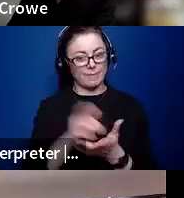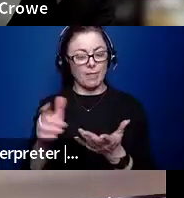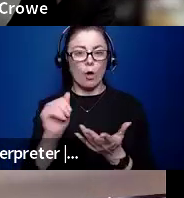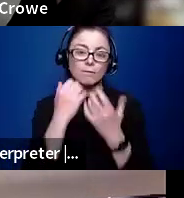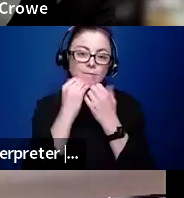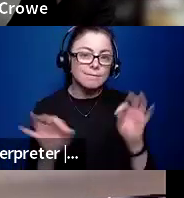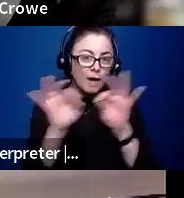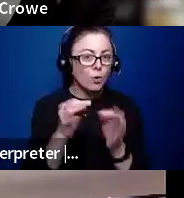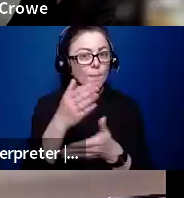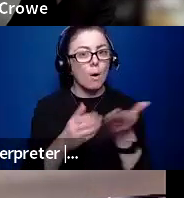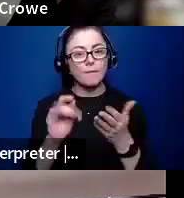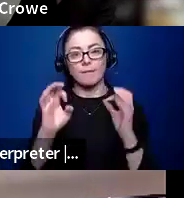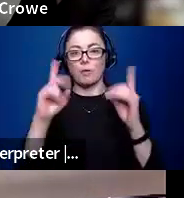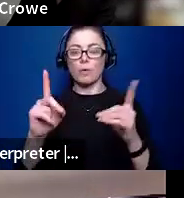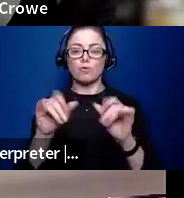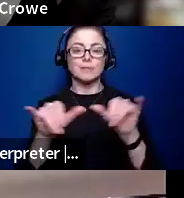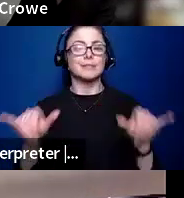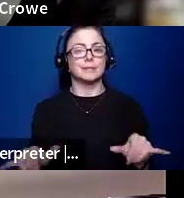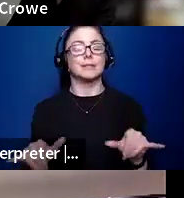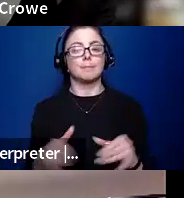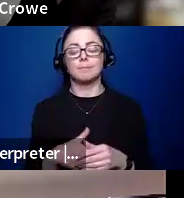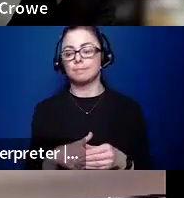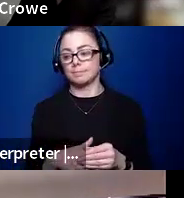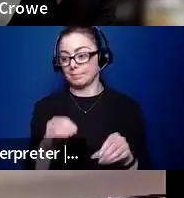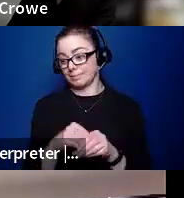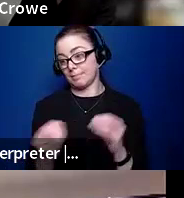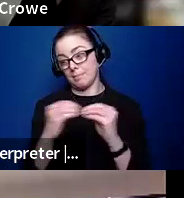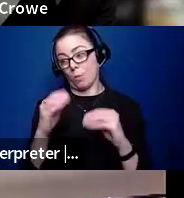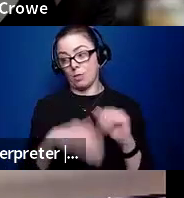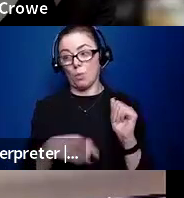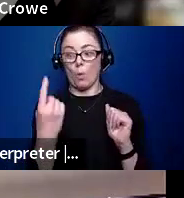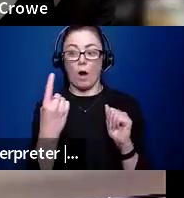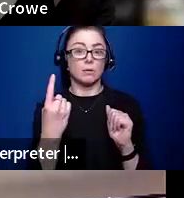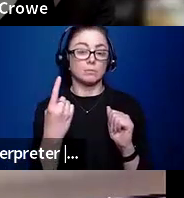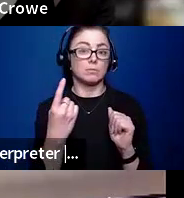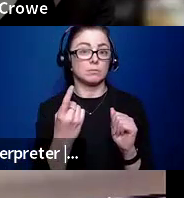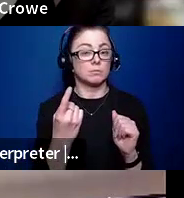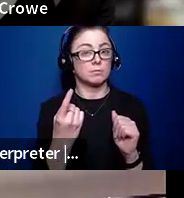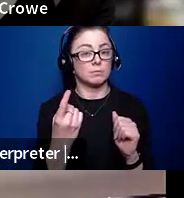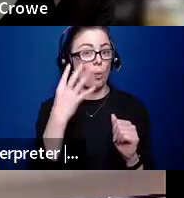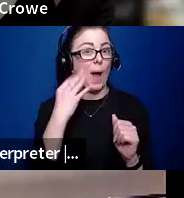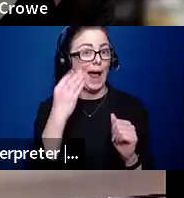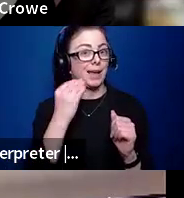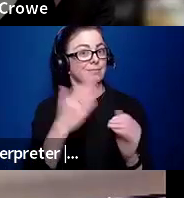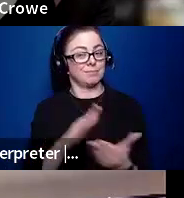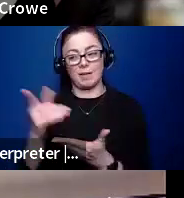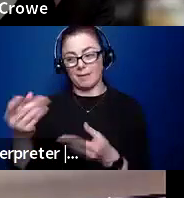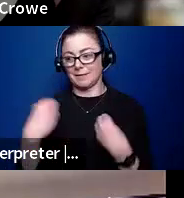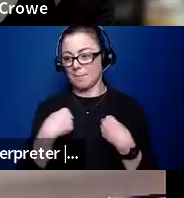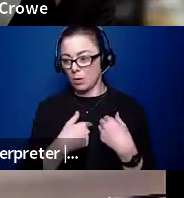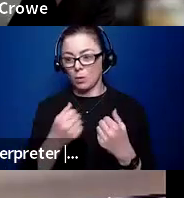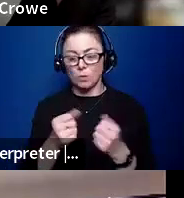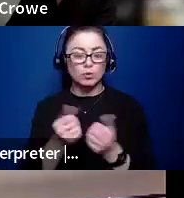the education system in more ways than one. They provided me with services and equipment